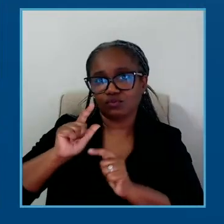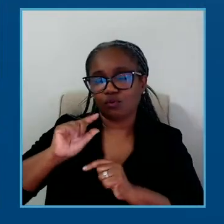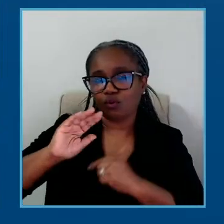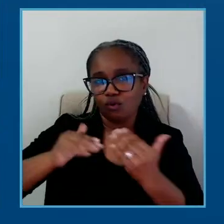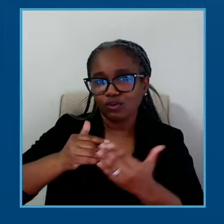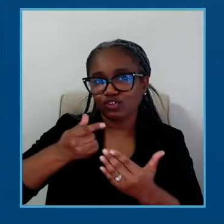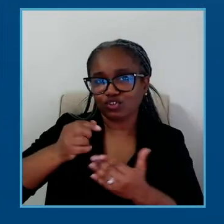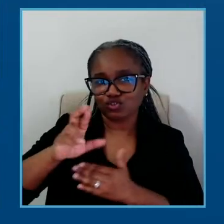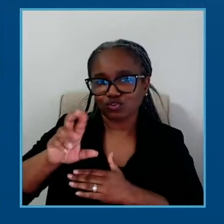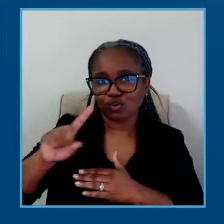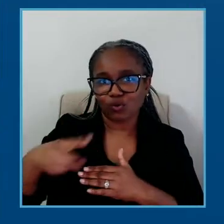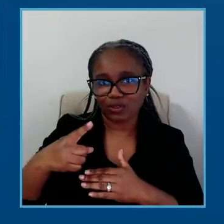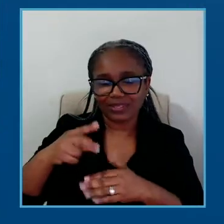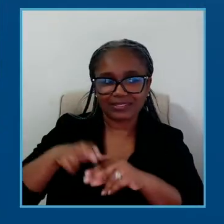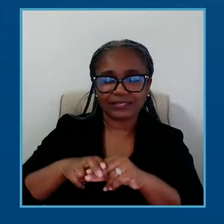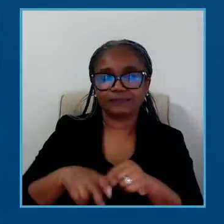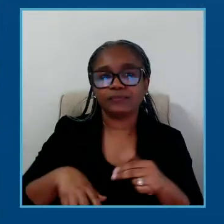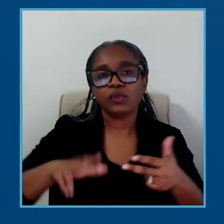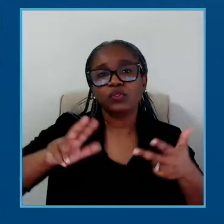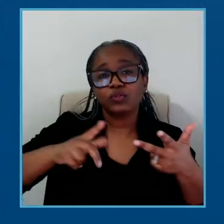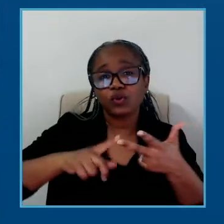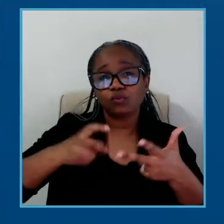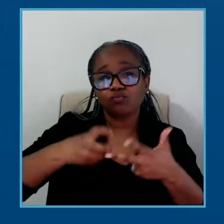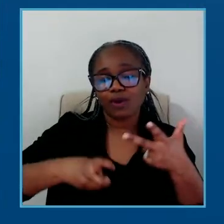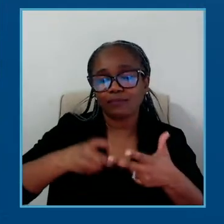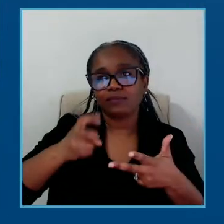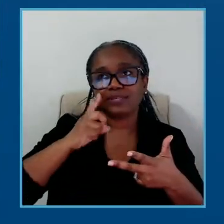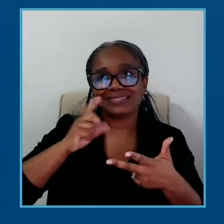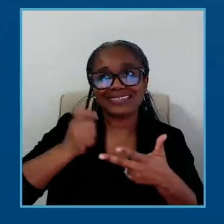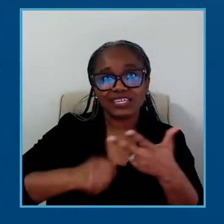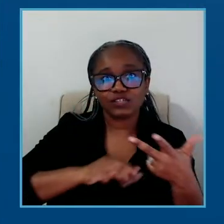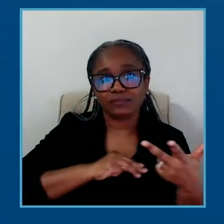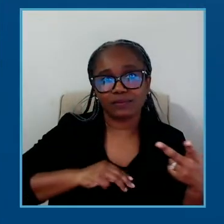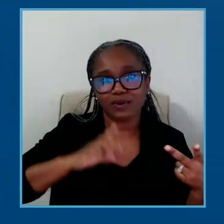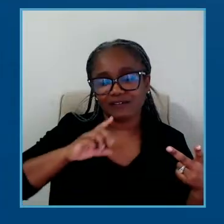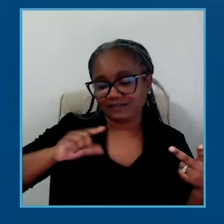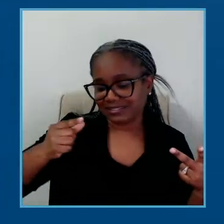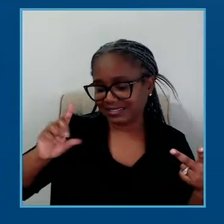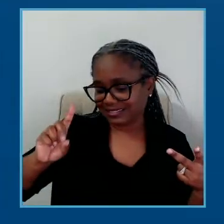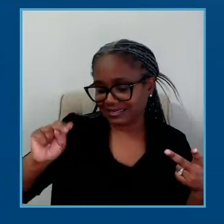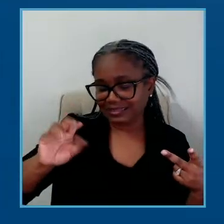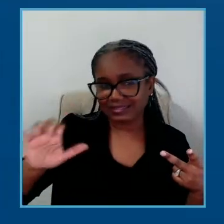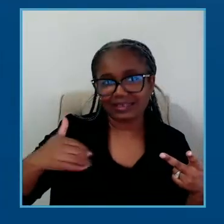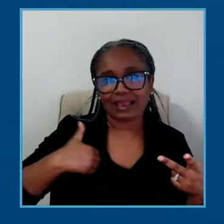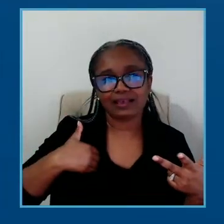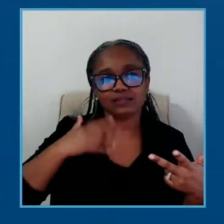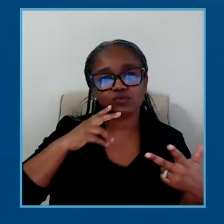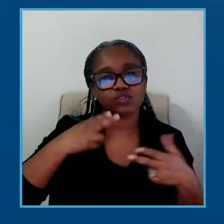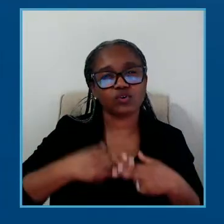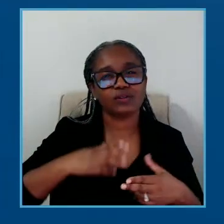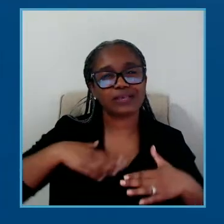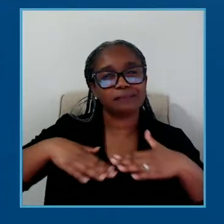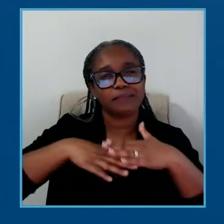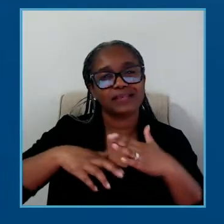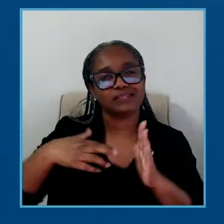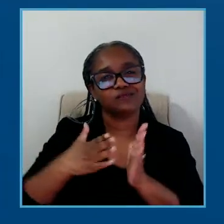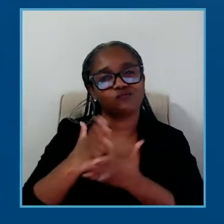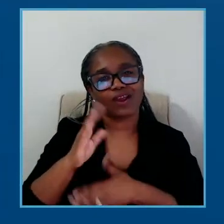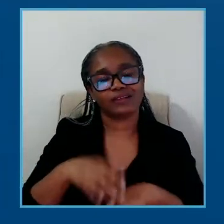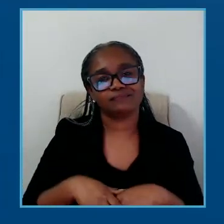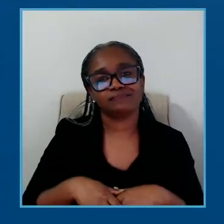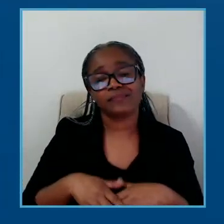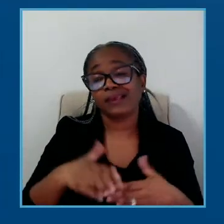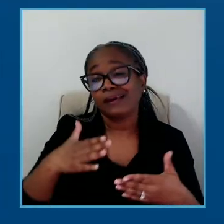is that each member of the DNC has what we call a basic right. That's like a parliamentary term of art, a basic right to vote on